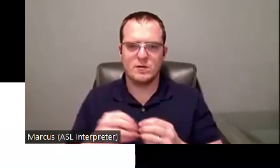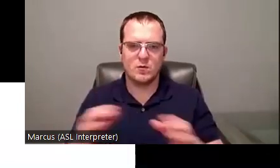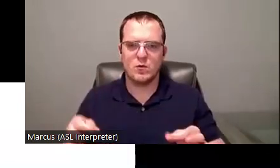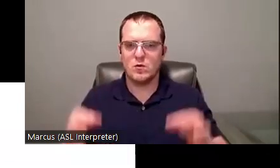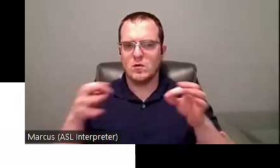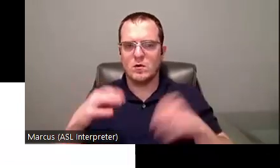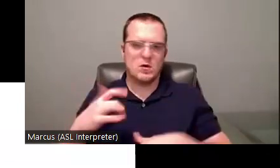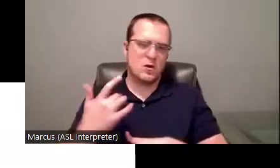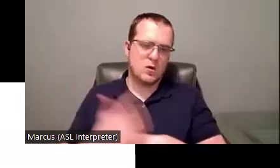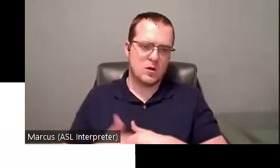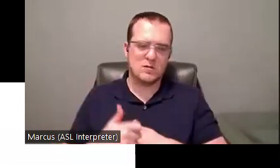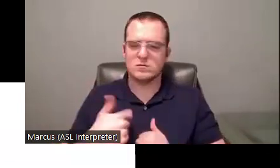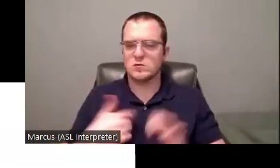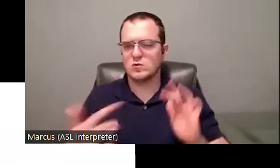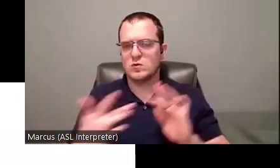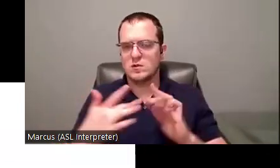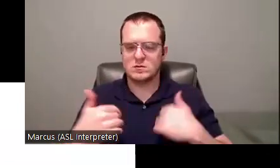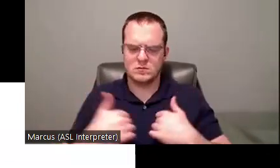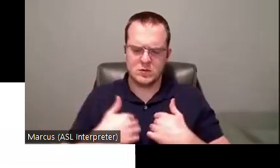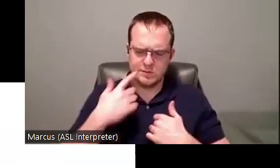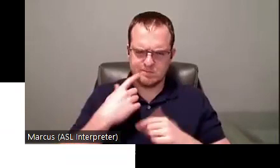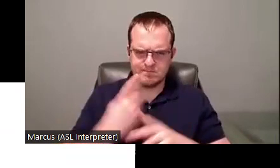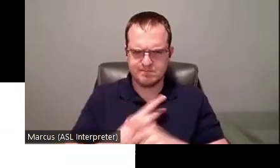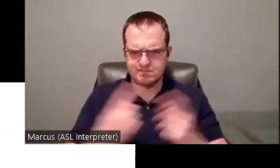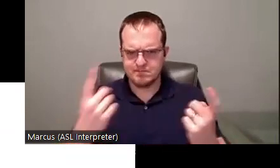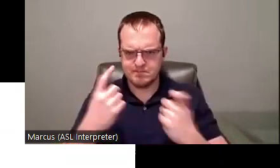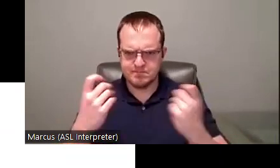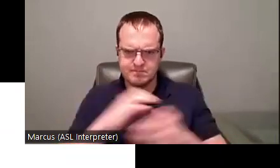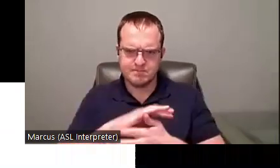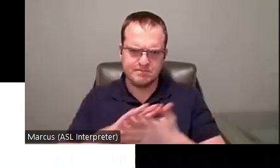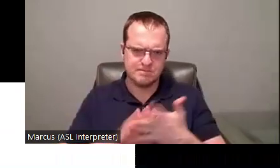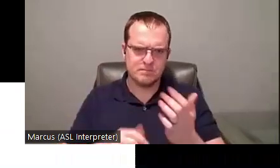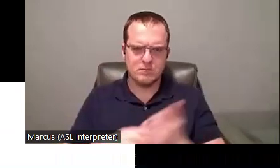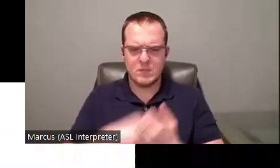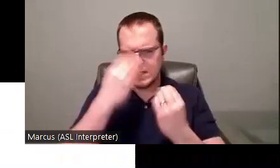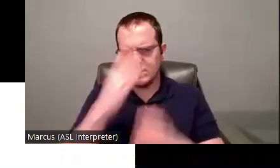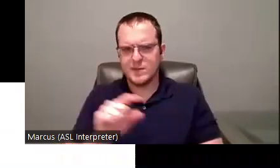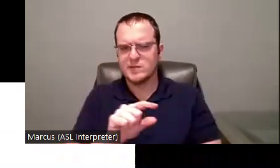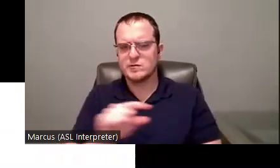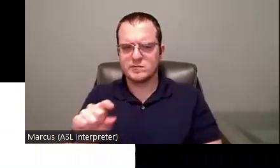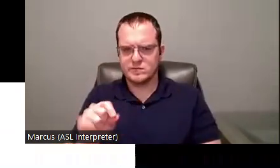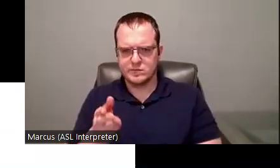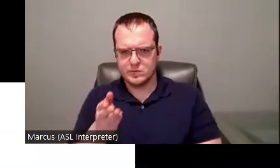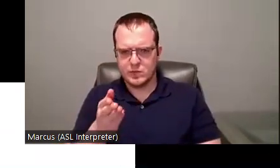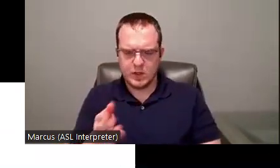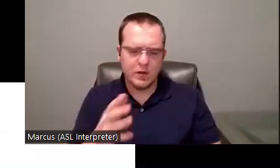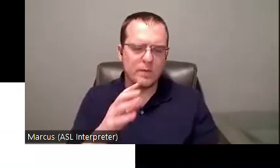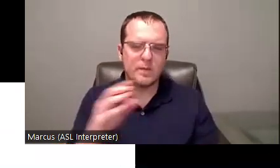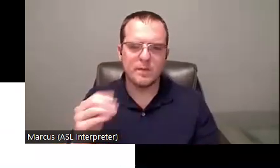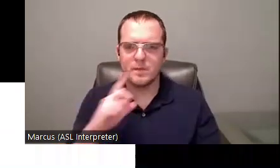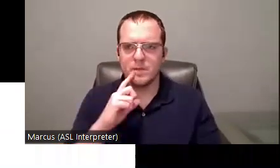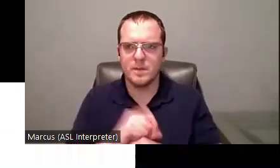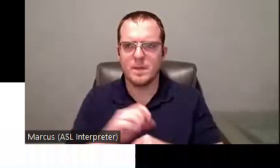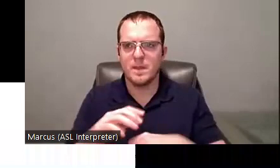you can reach out to me directly if you have questions. My information appears at the bottom of the screen and also appears on